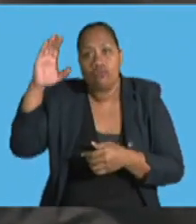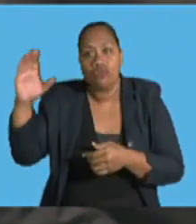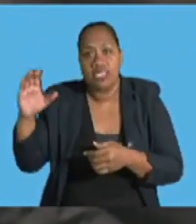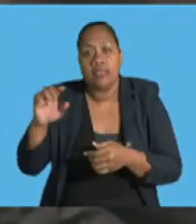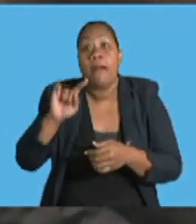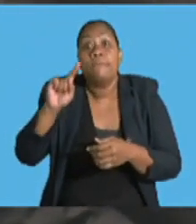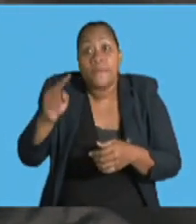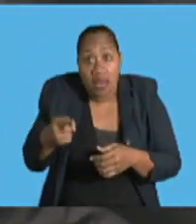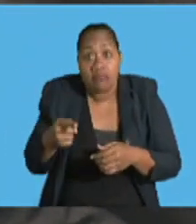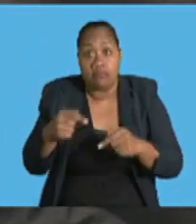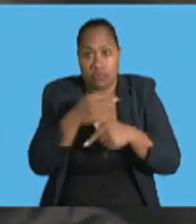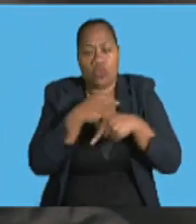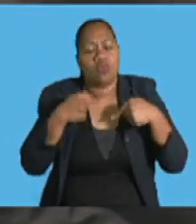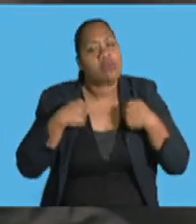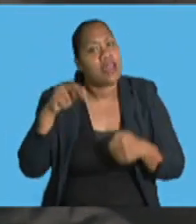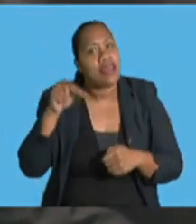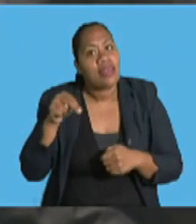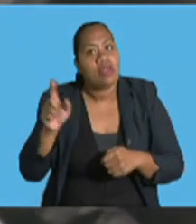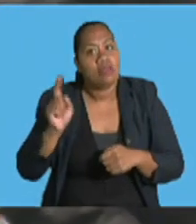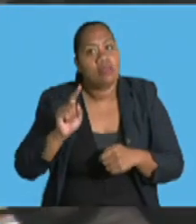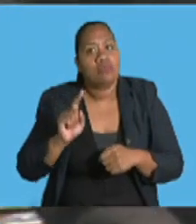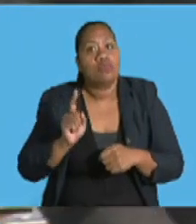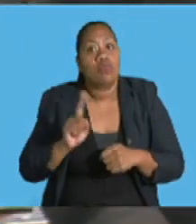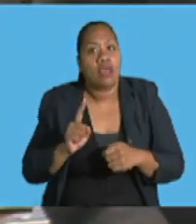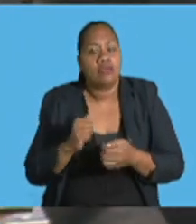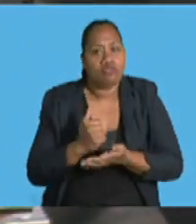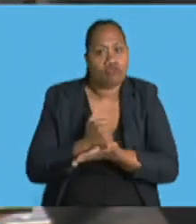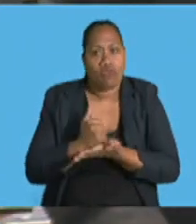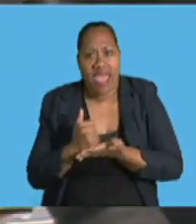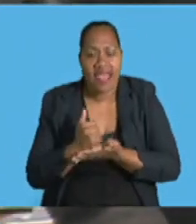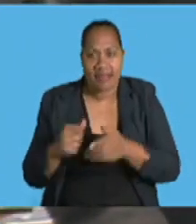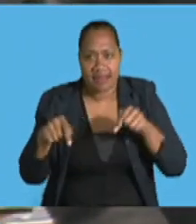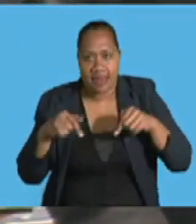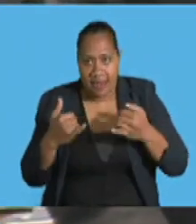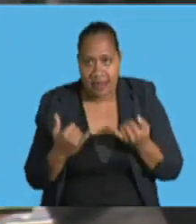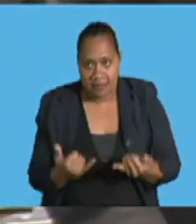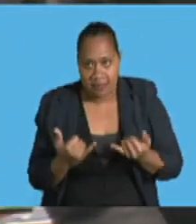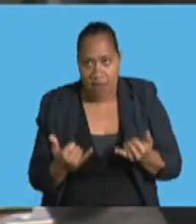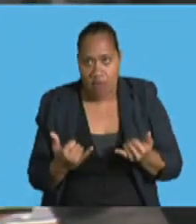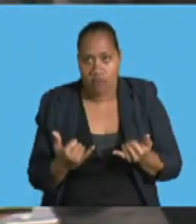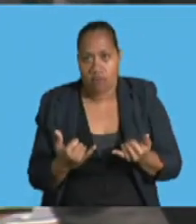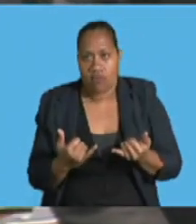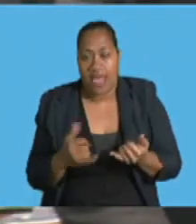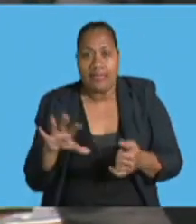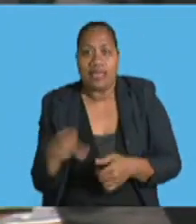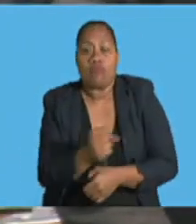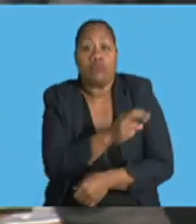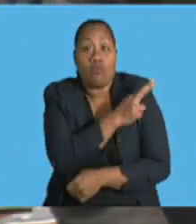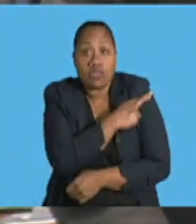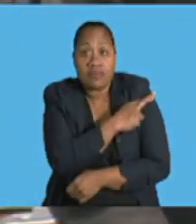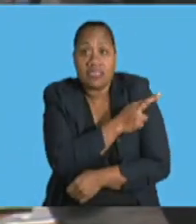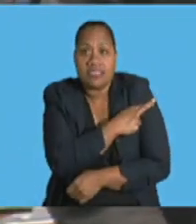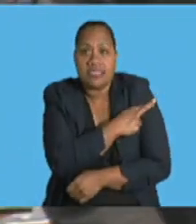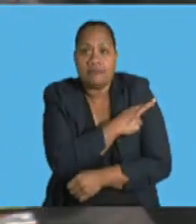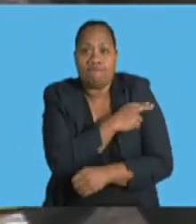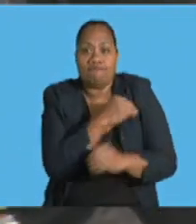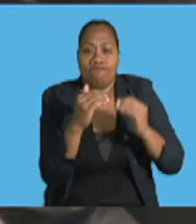we need to act now and be more proactive and take responsibility